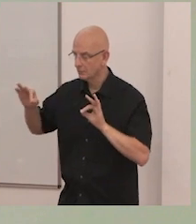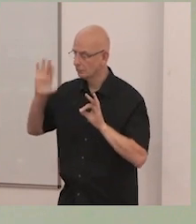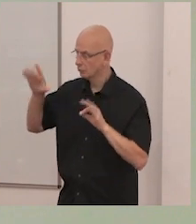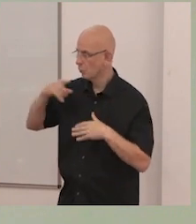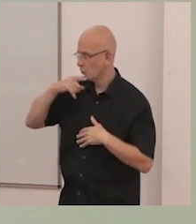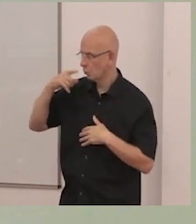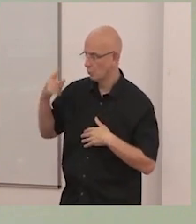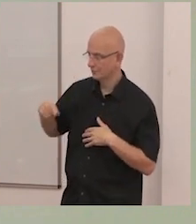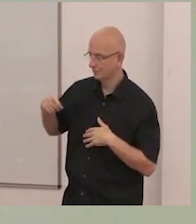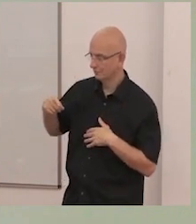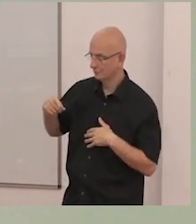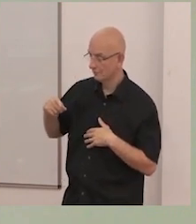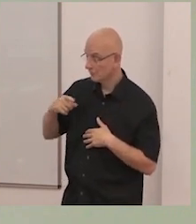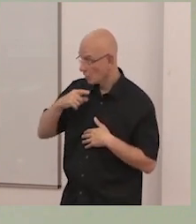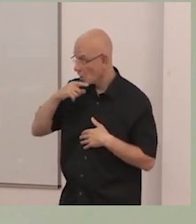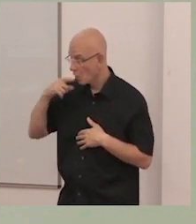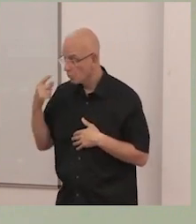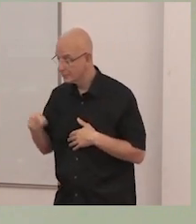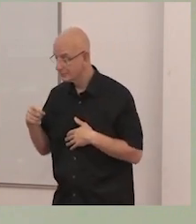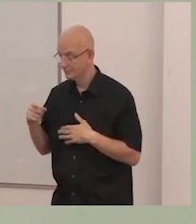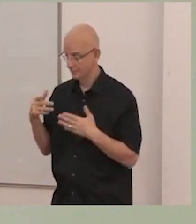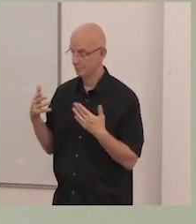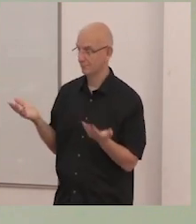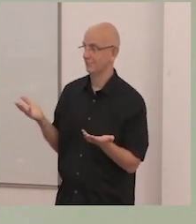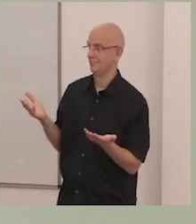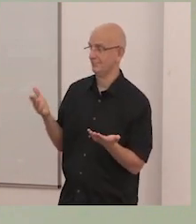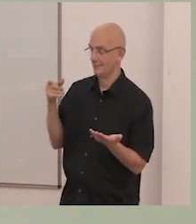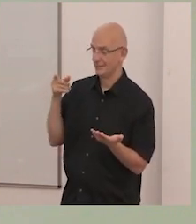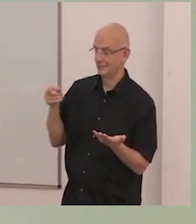moment when a head of delegations from that country,